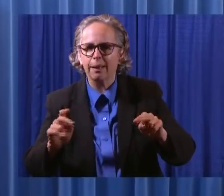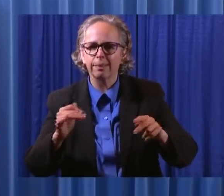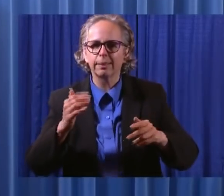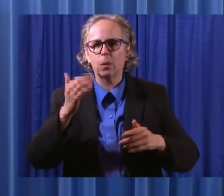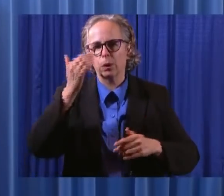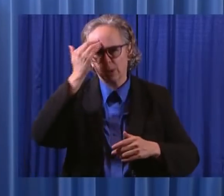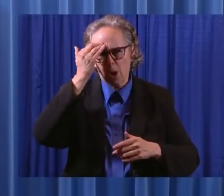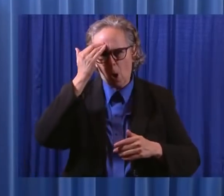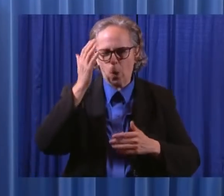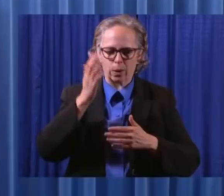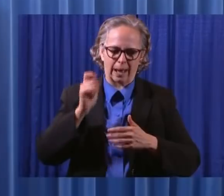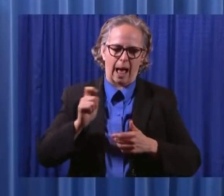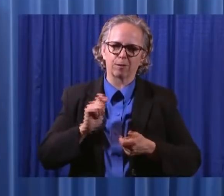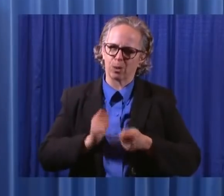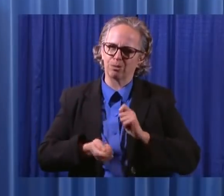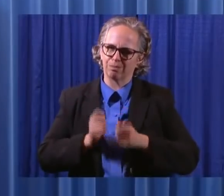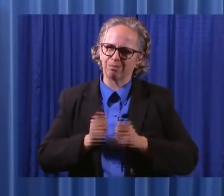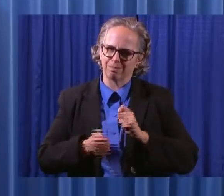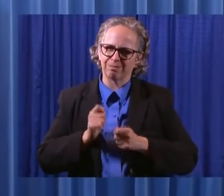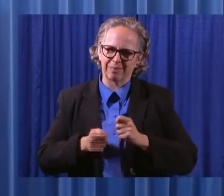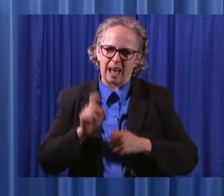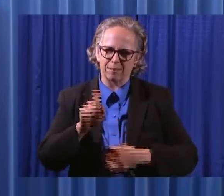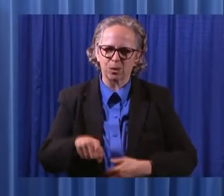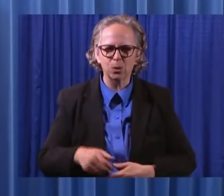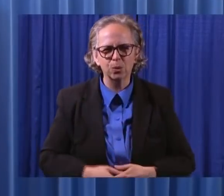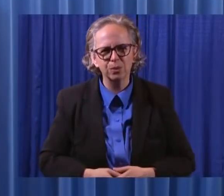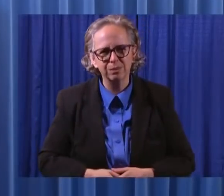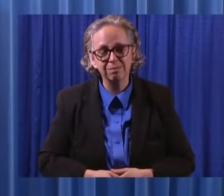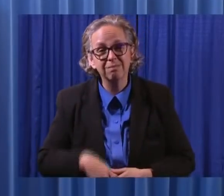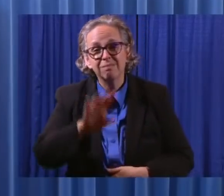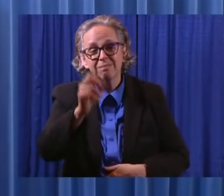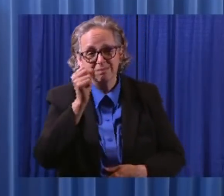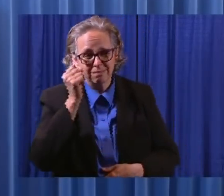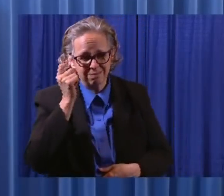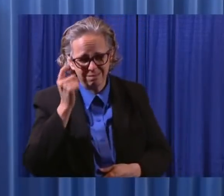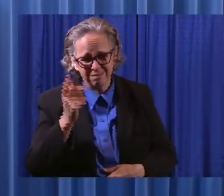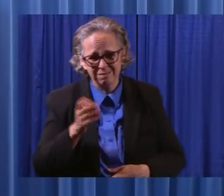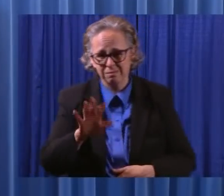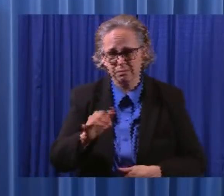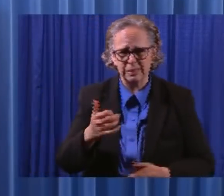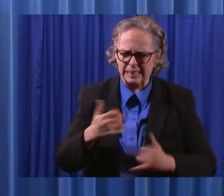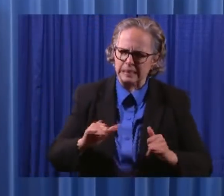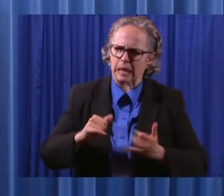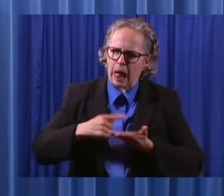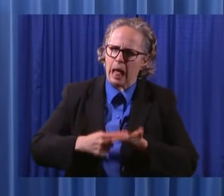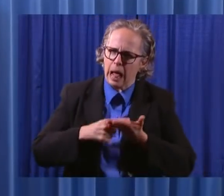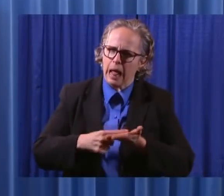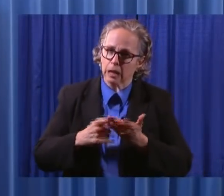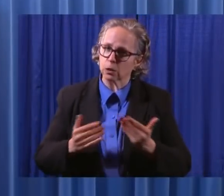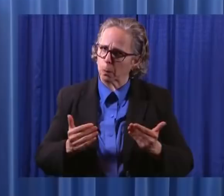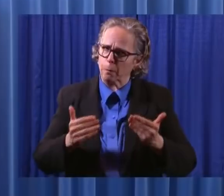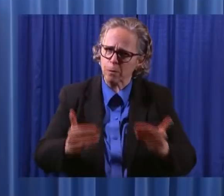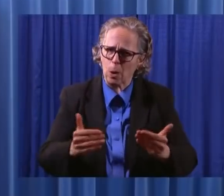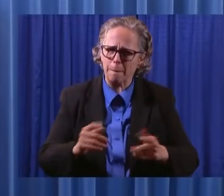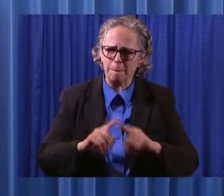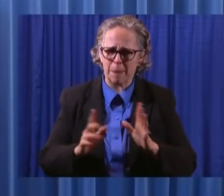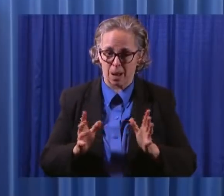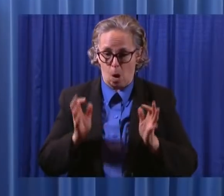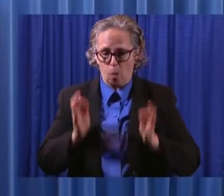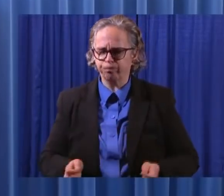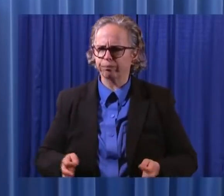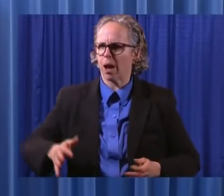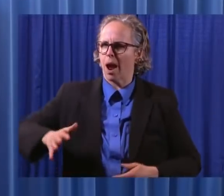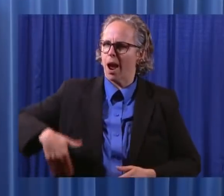can do in their own home. So we're going to continue to move out and move forward on that. But I don't have anything specific